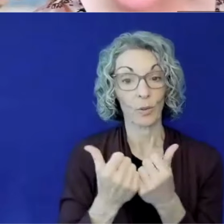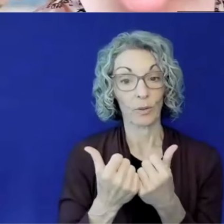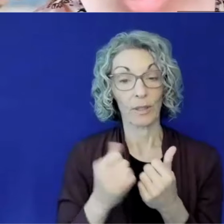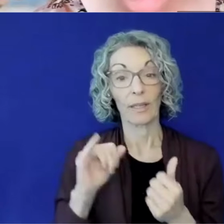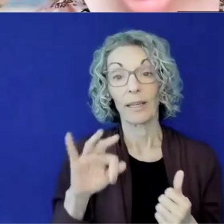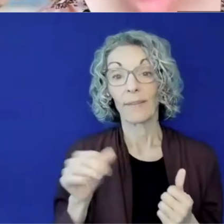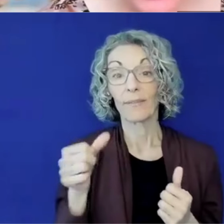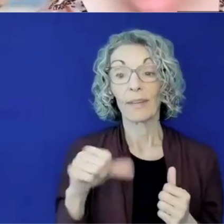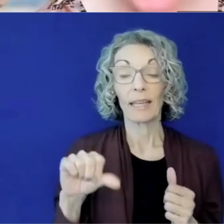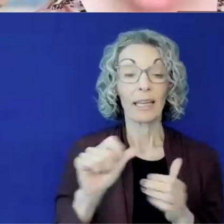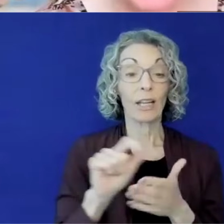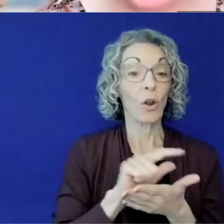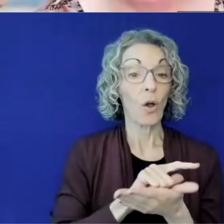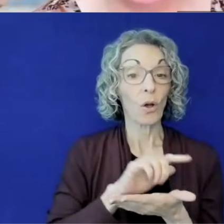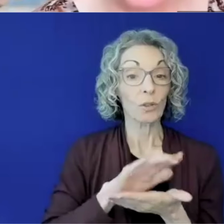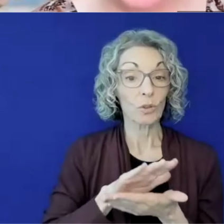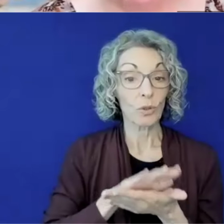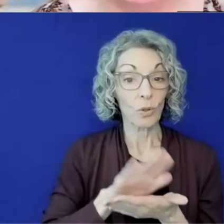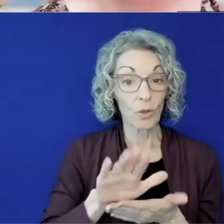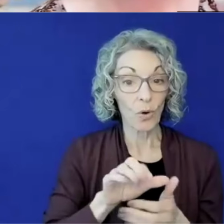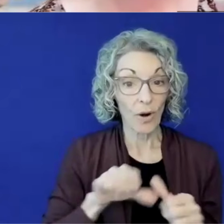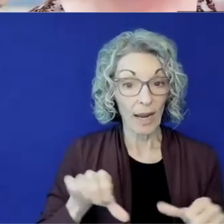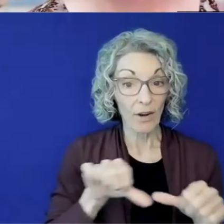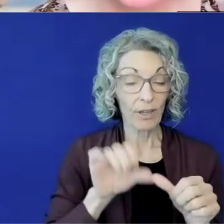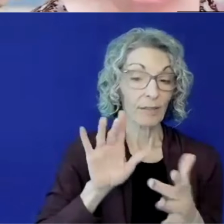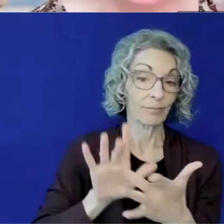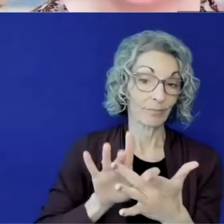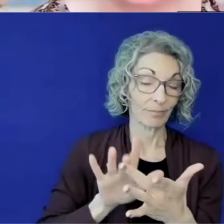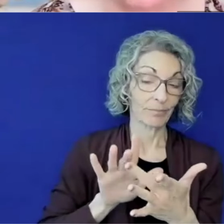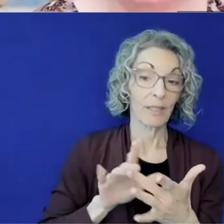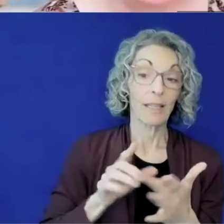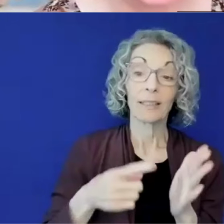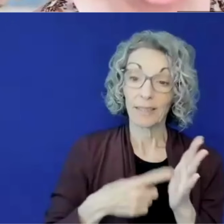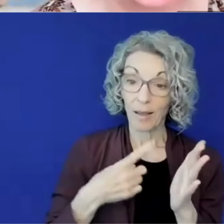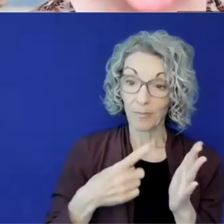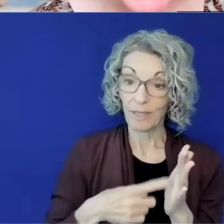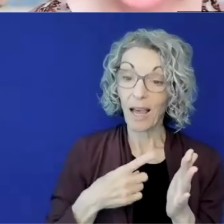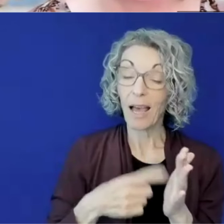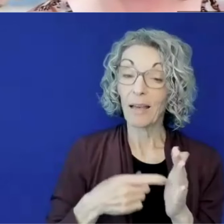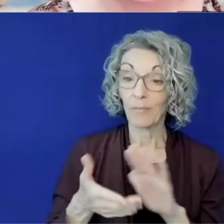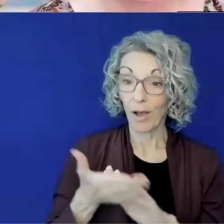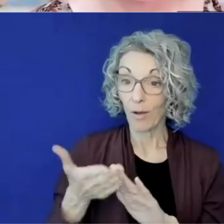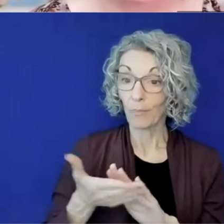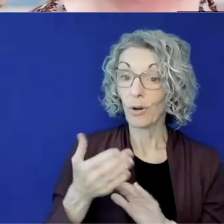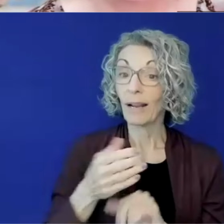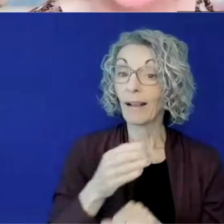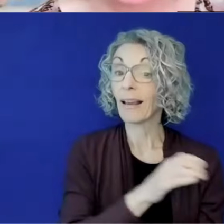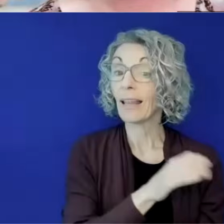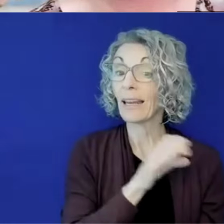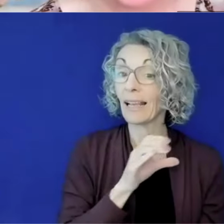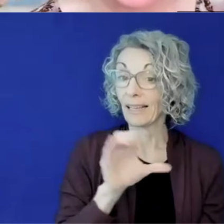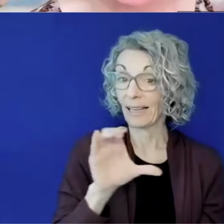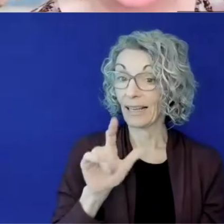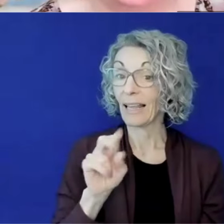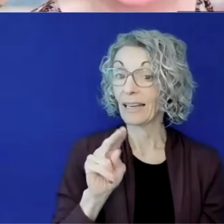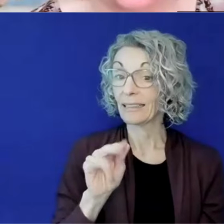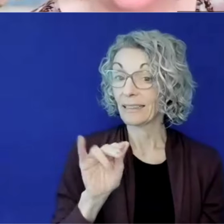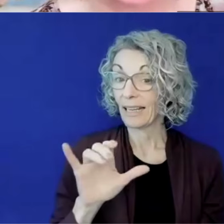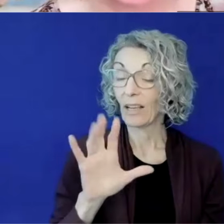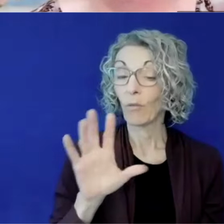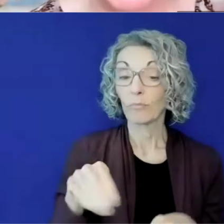any law schools in your area, reach out to them. Sometimes they're going to operate clinics where they provide free